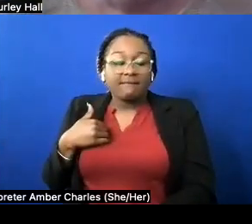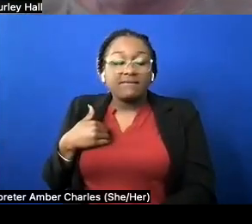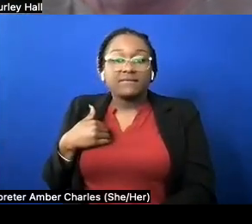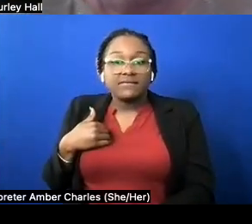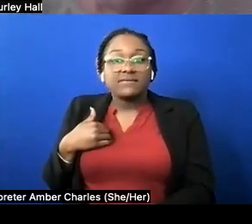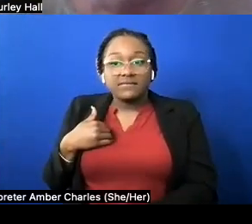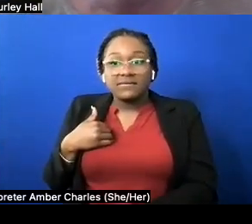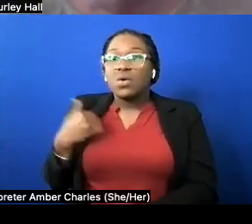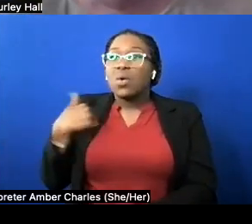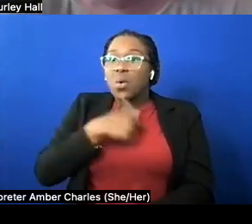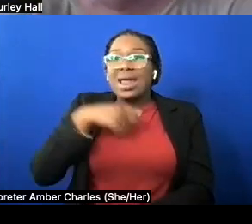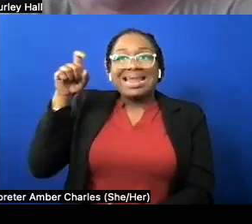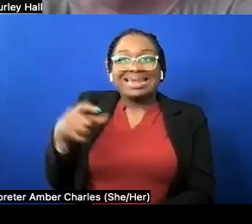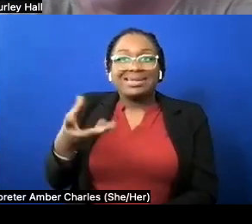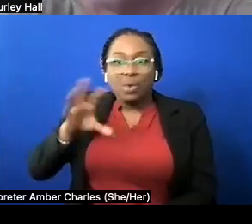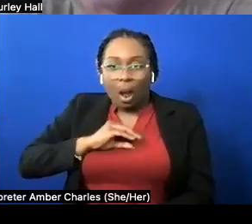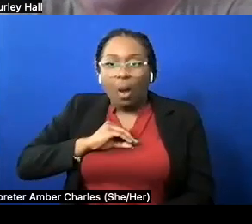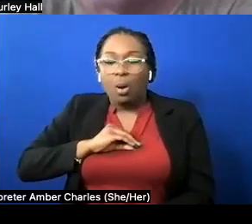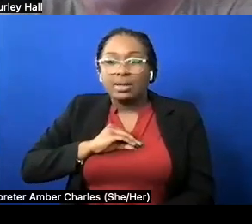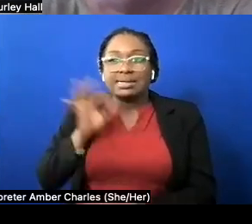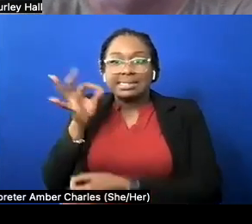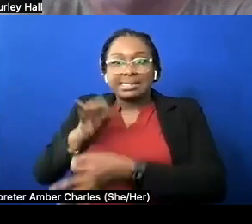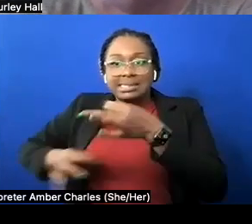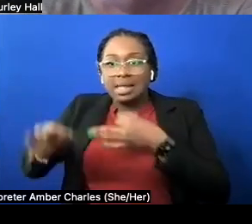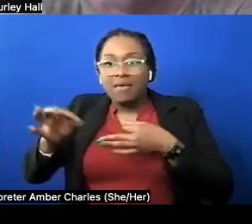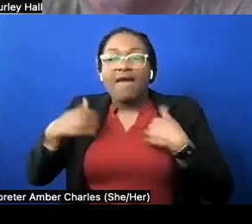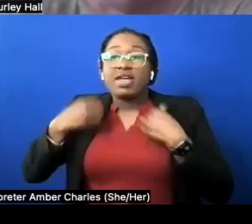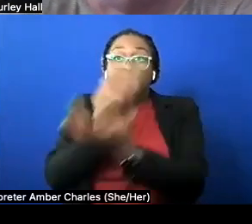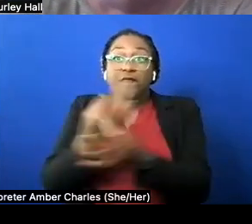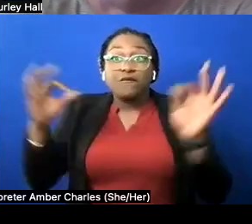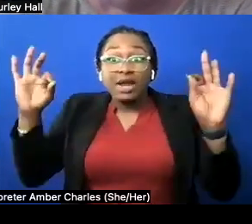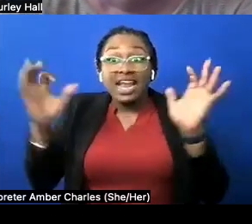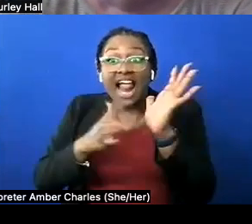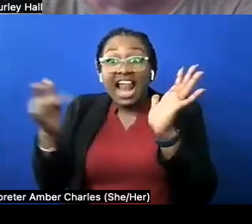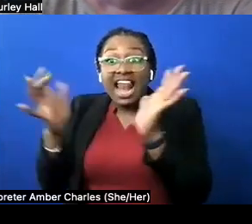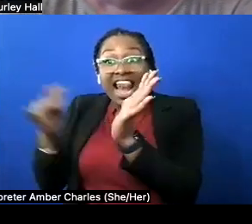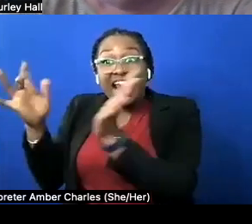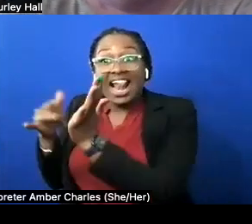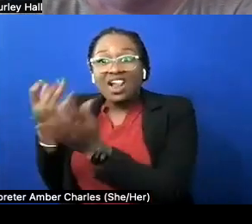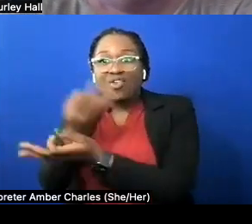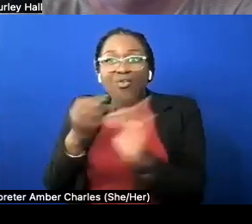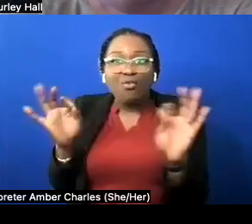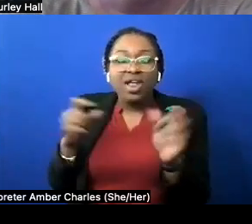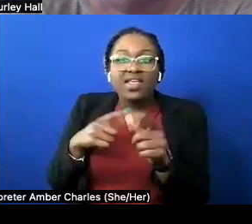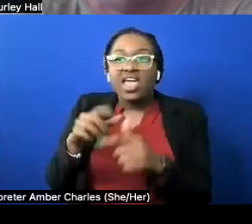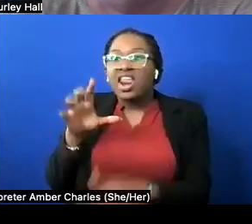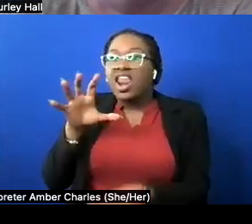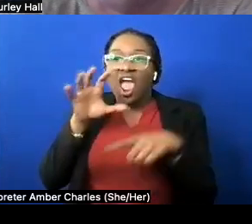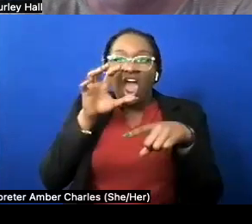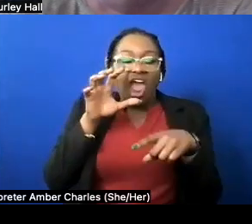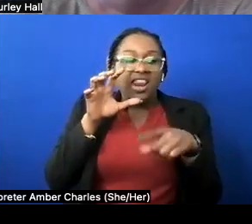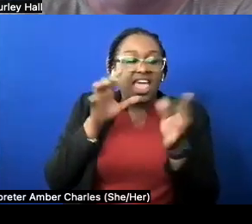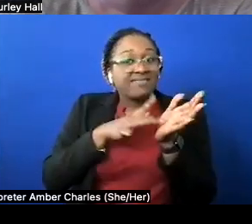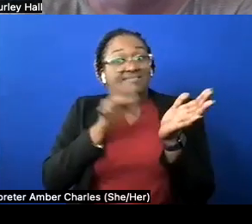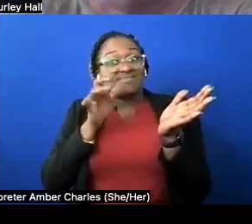And we need to own it instead of having it just be a free-for-all where people just take it for free and they take one bite and they throw it away. It's